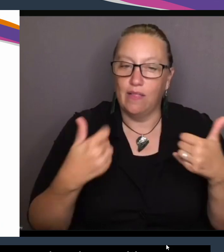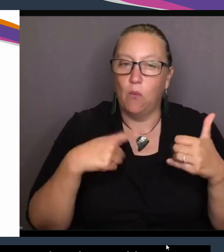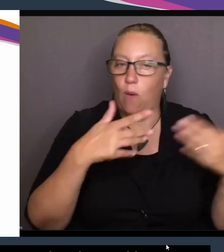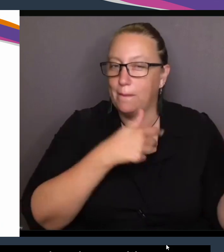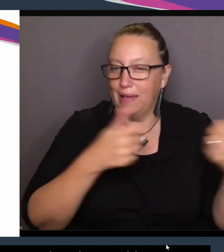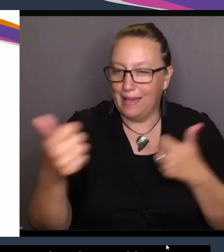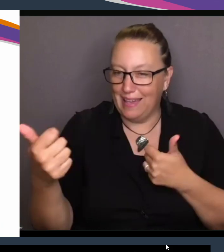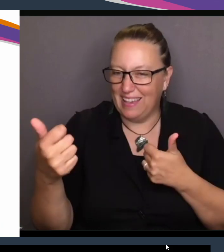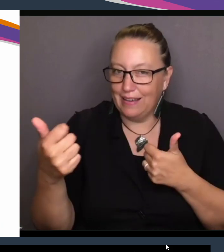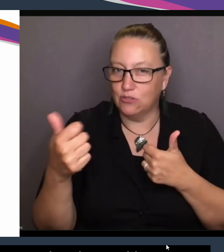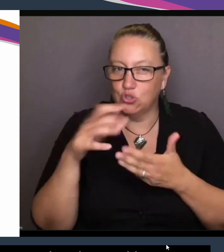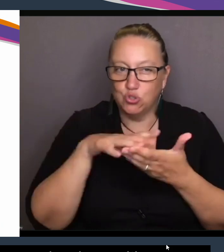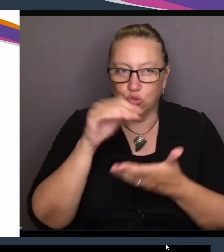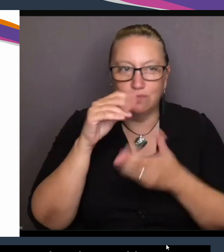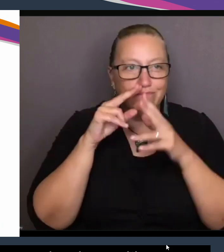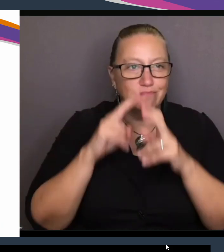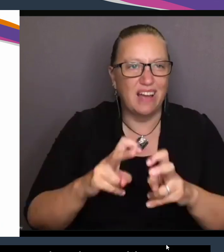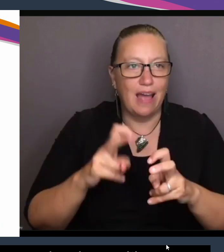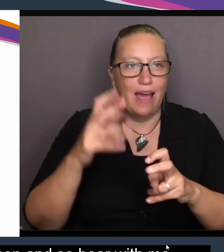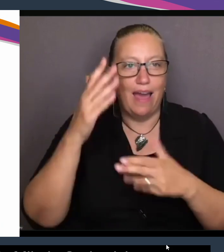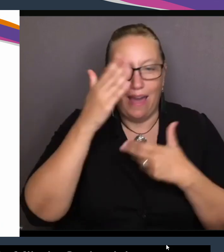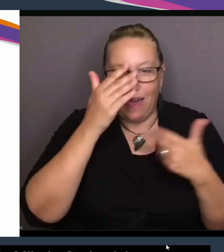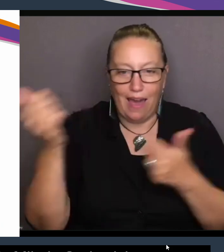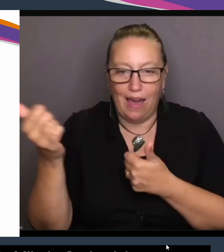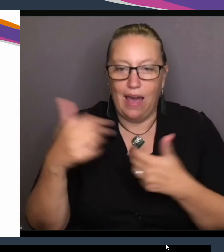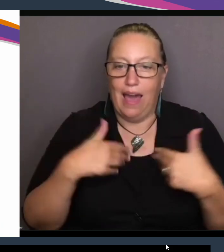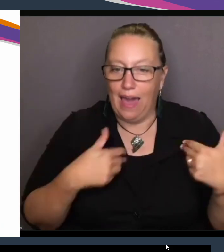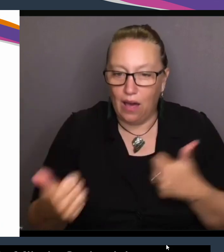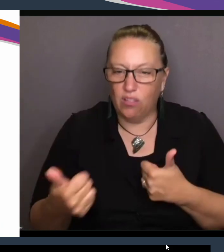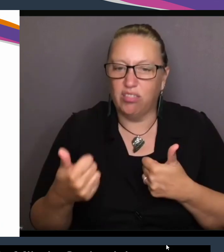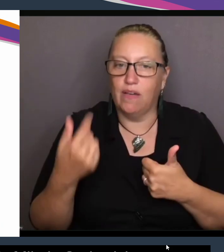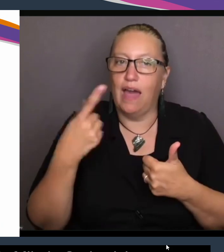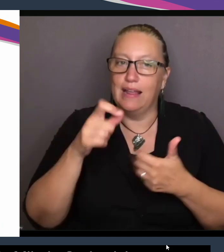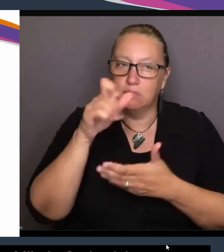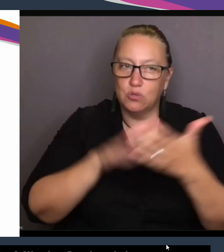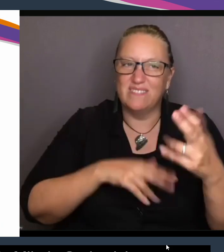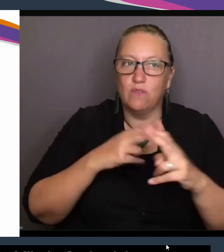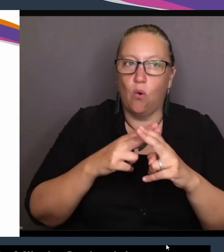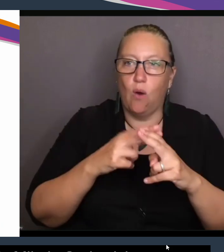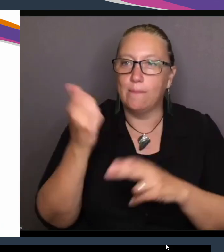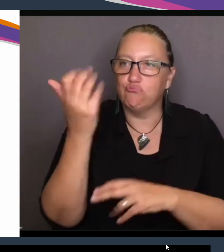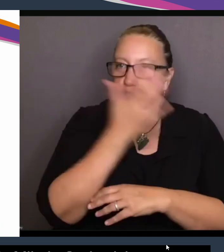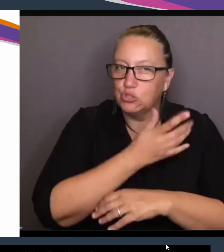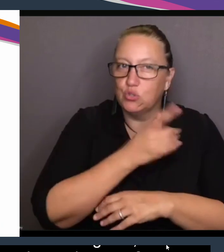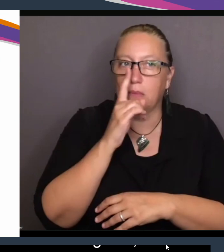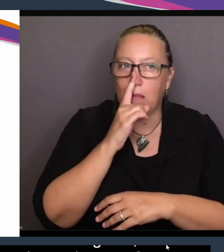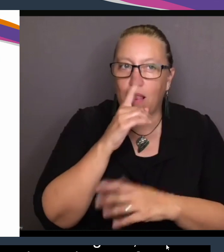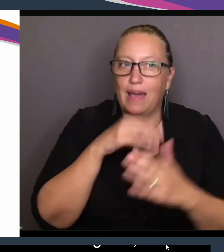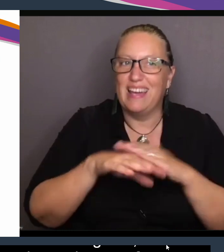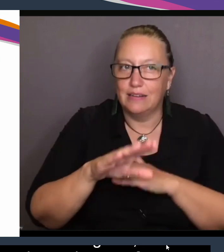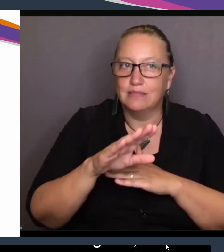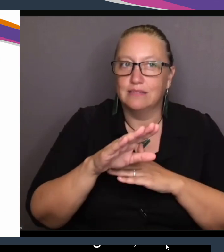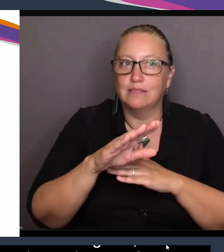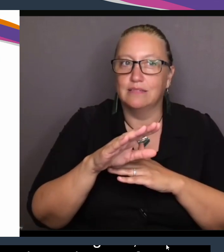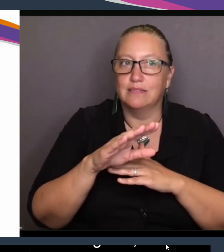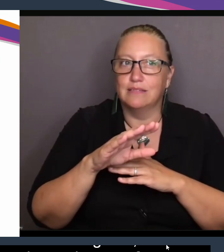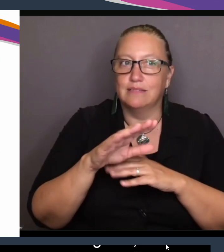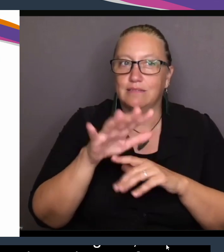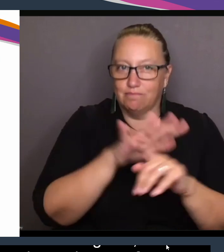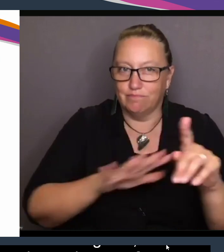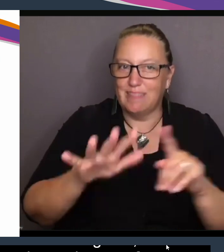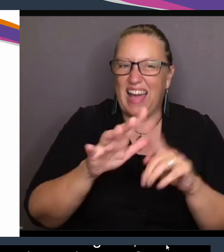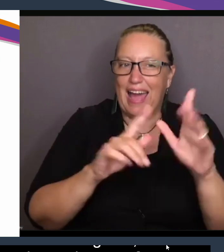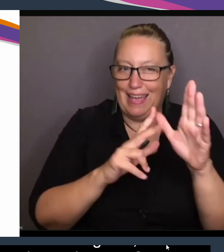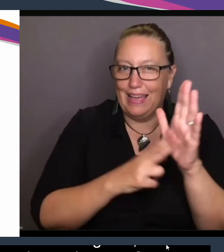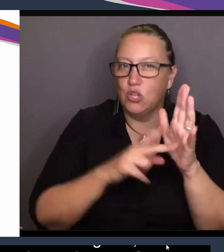among Aboriginal and Torres Strait Islander people with disability. And she's from Yadahuru Walani at ANU Canberra